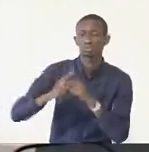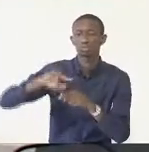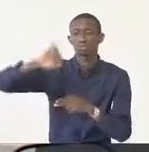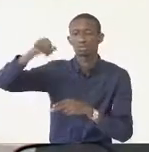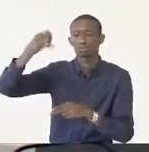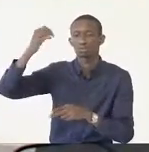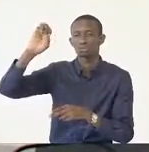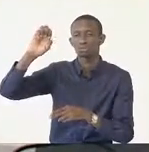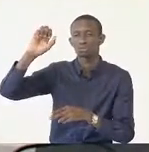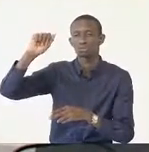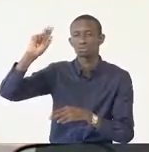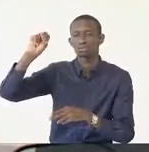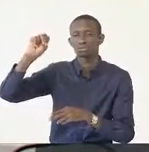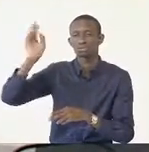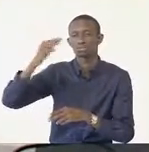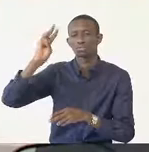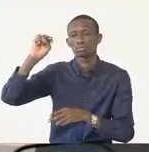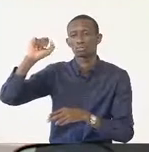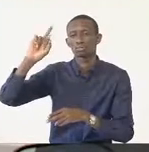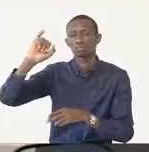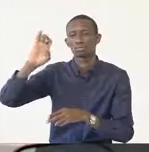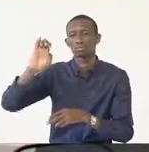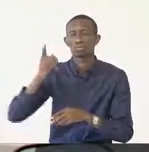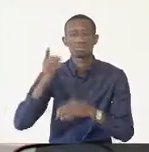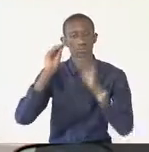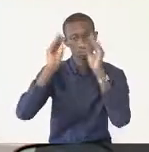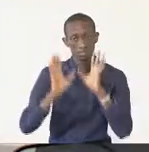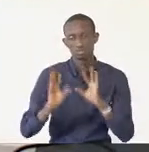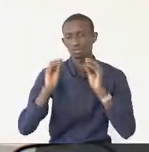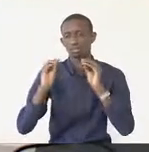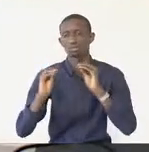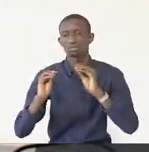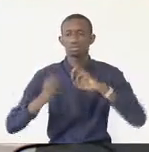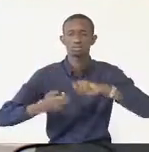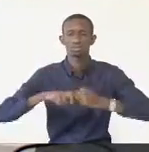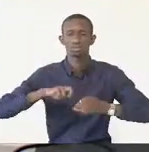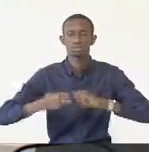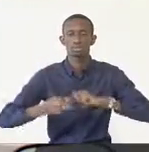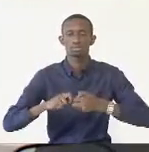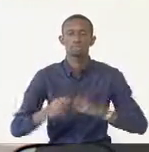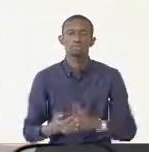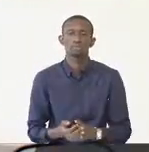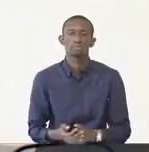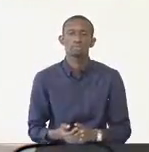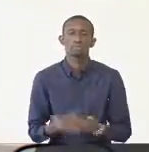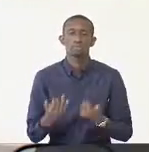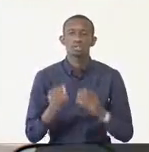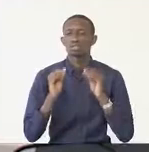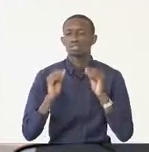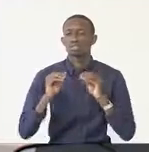today physics, as you know that I'm your teacher of physics, is for all of the senior